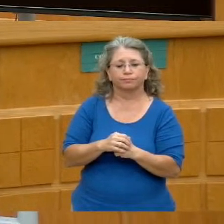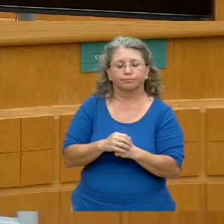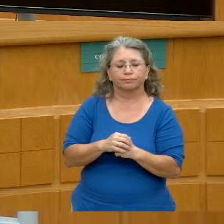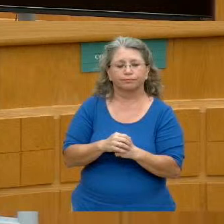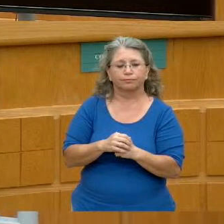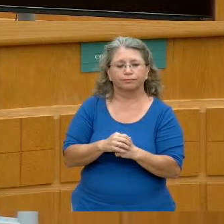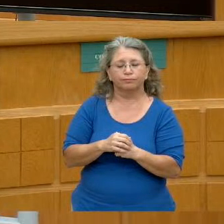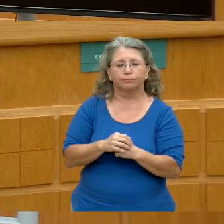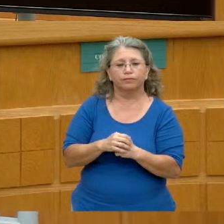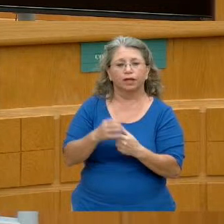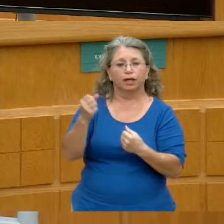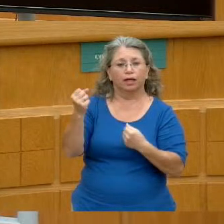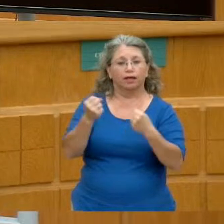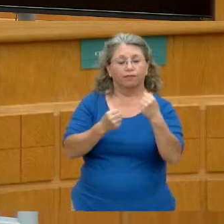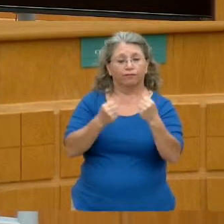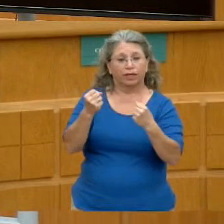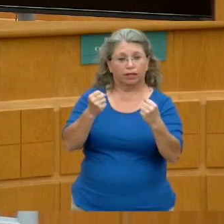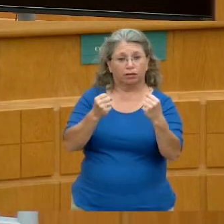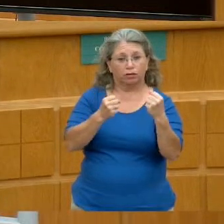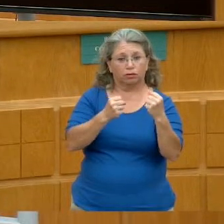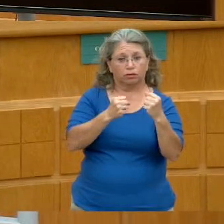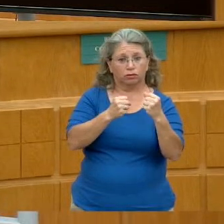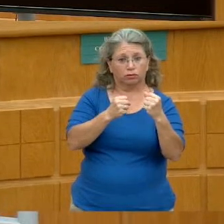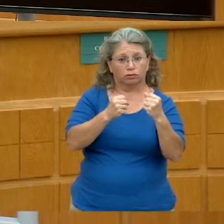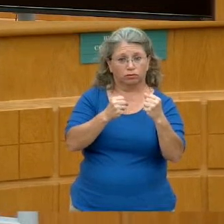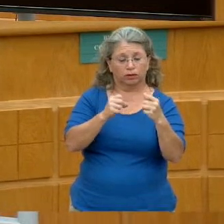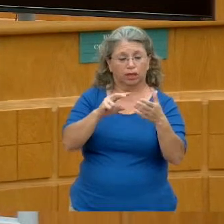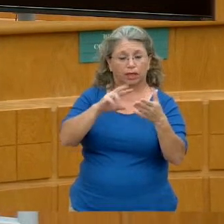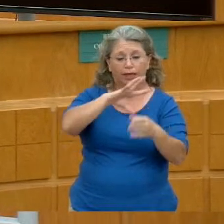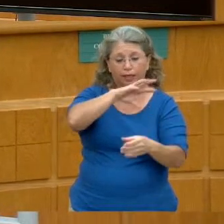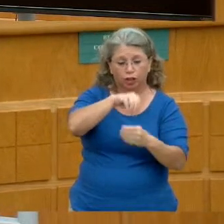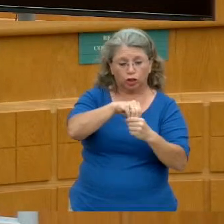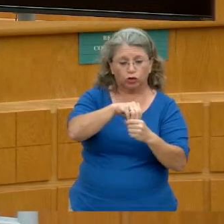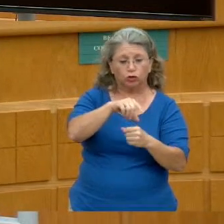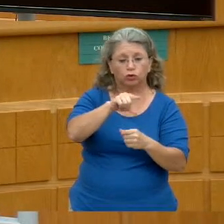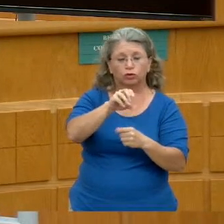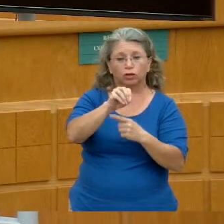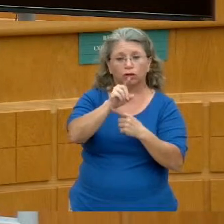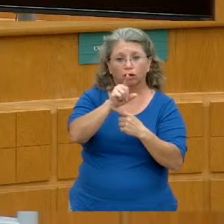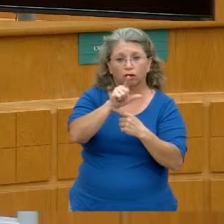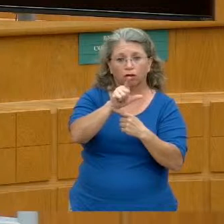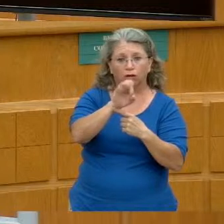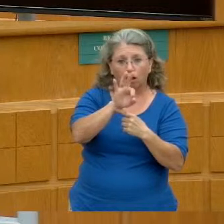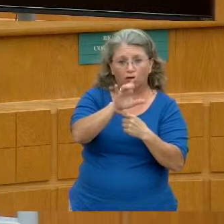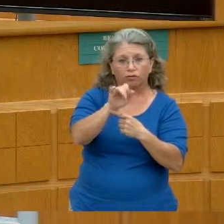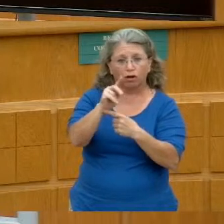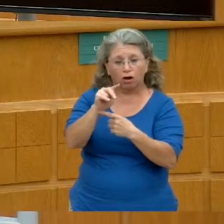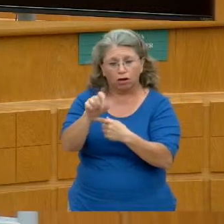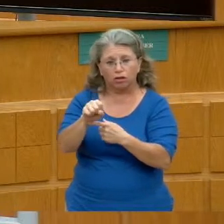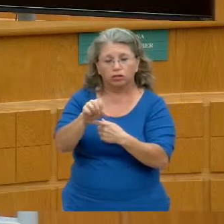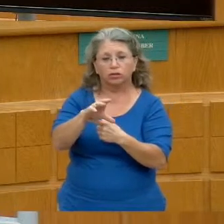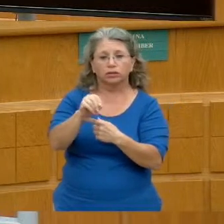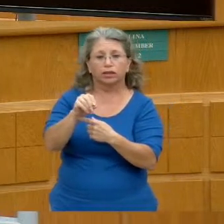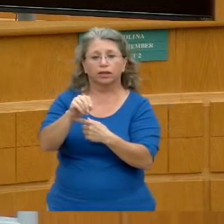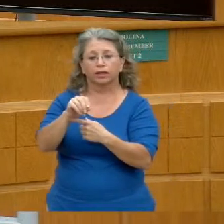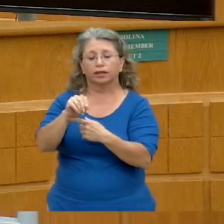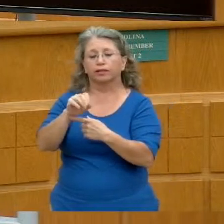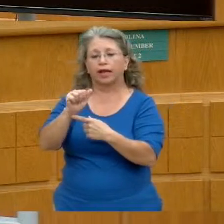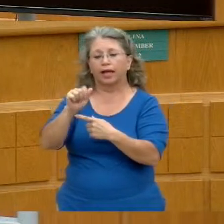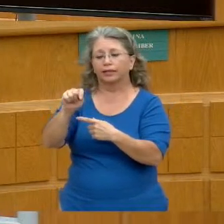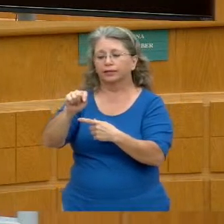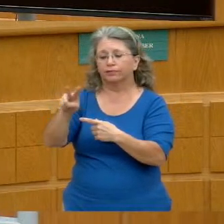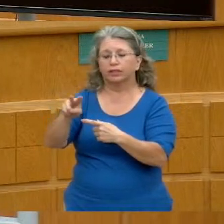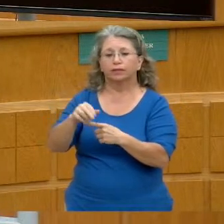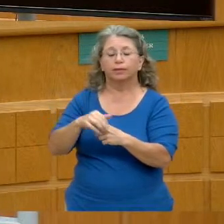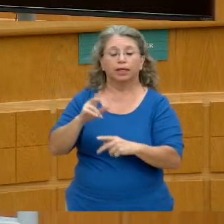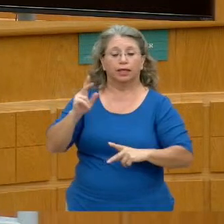do include golf carts and all-terrain vehicles, with the exception of ADA, and I'll get to that in a moment. But persons living